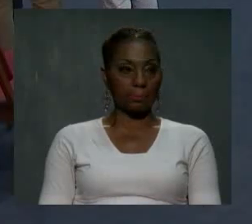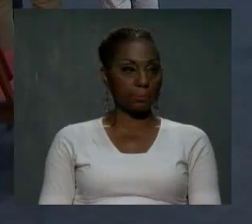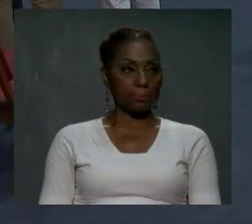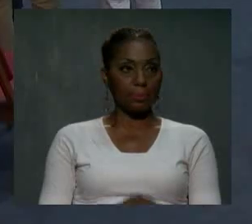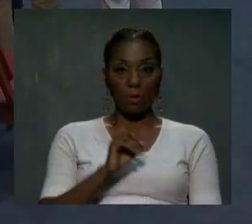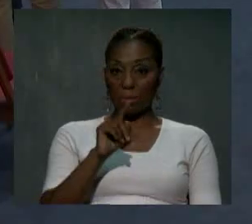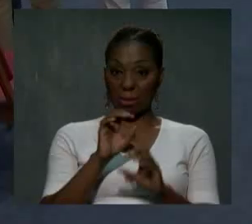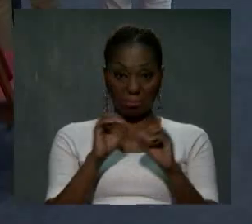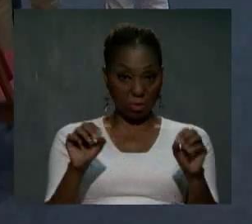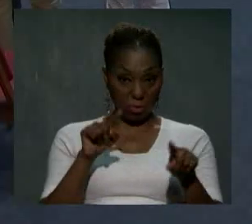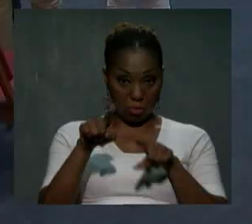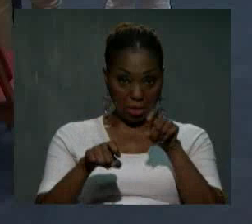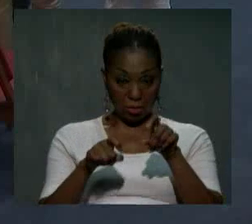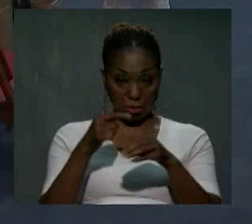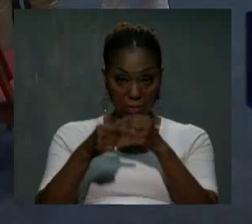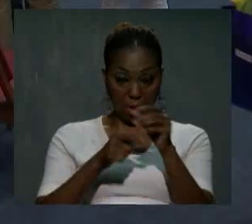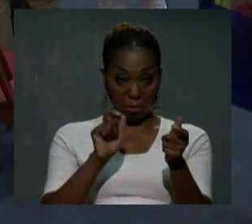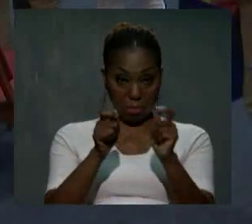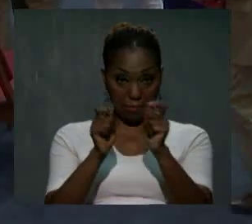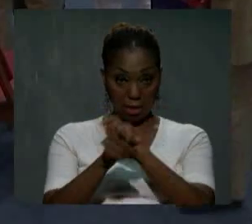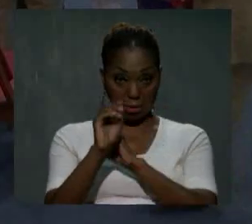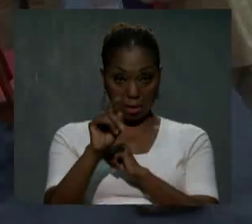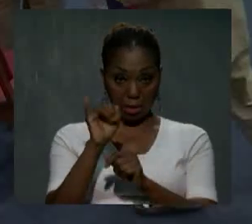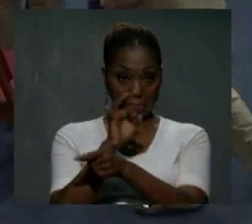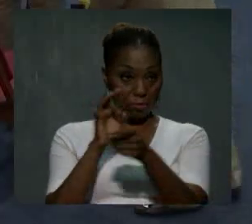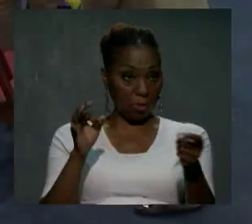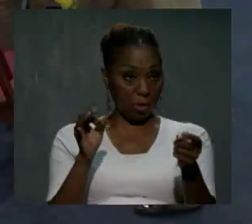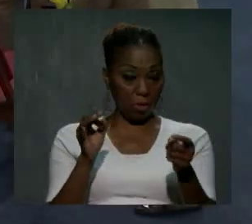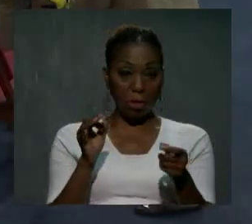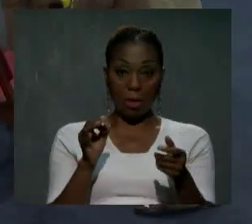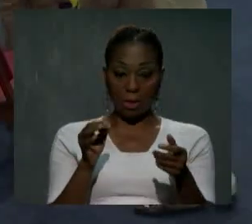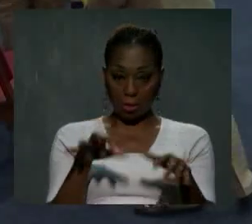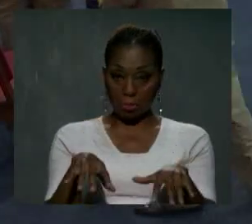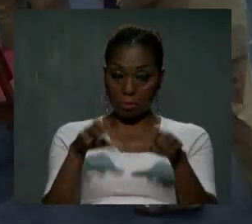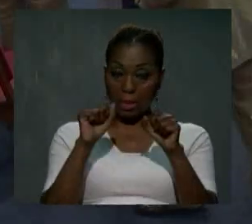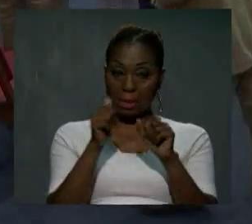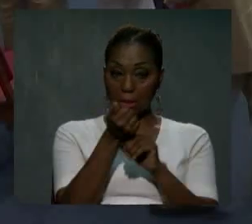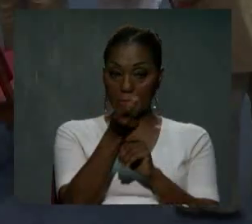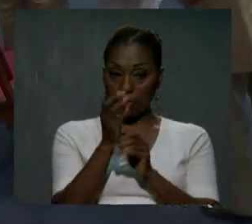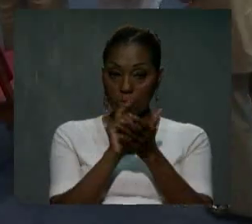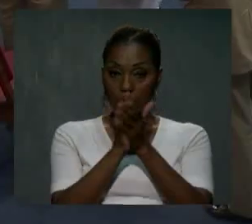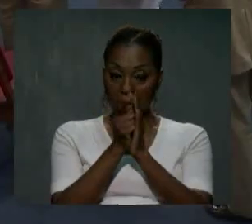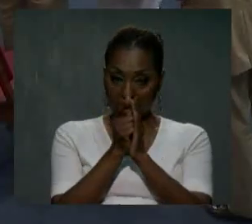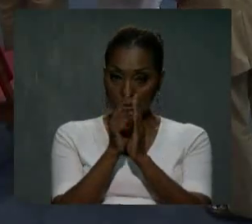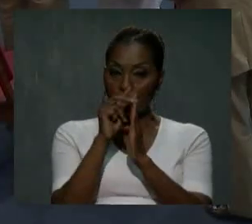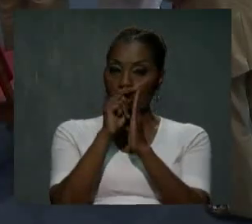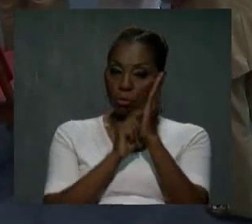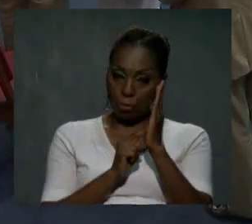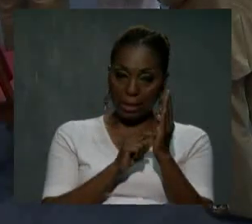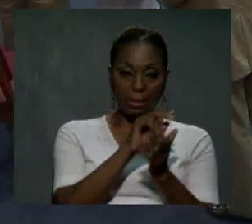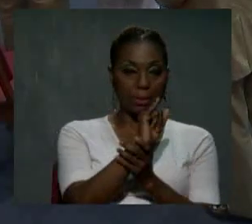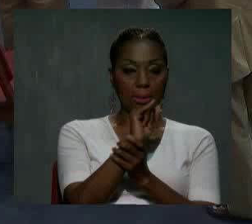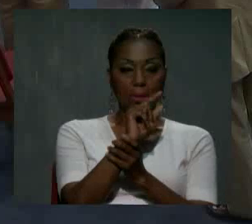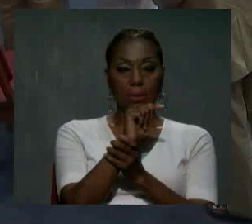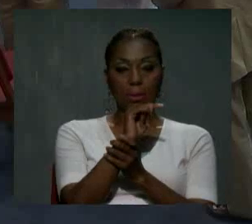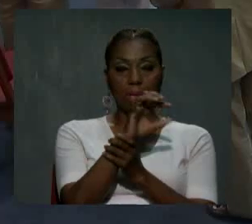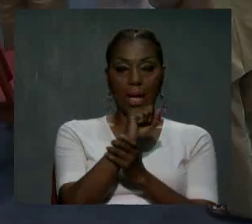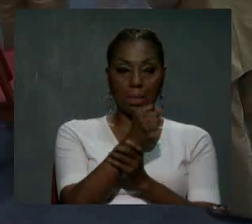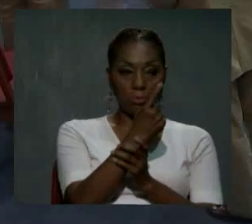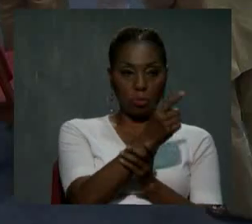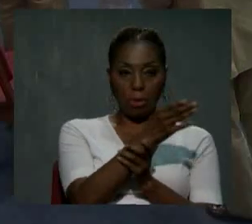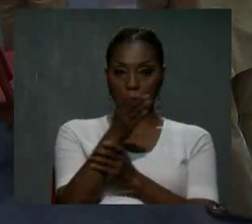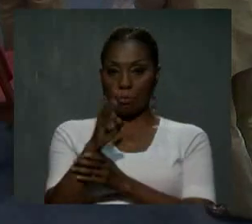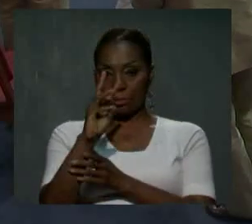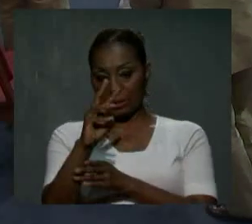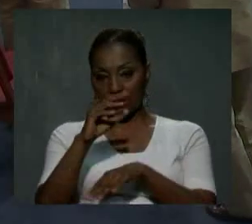Seeing no questions on the modifications, if you will take a couple of minutes and look over items 1-6 on the